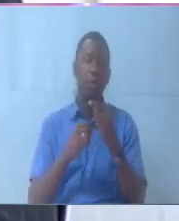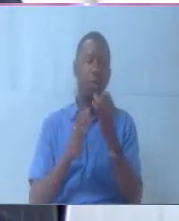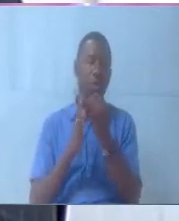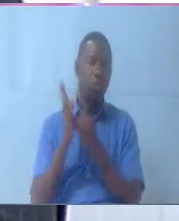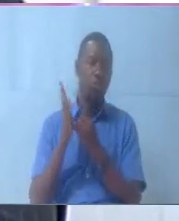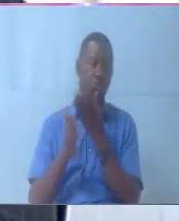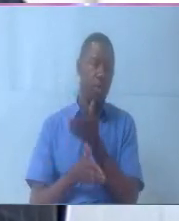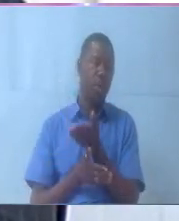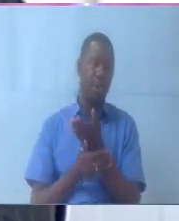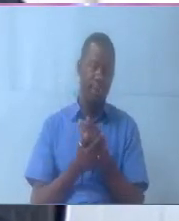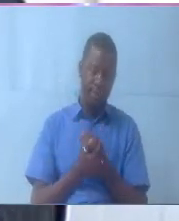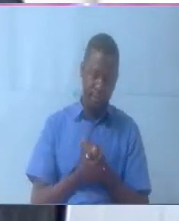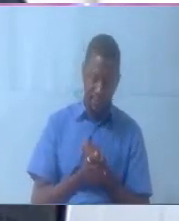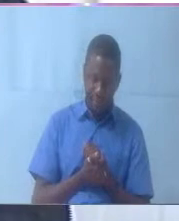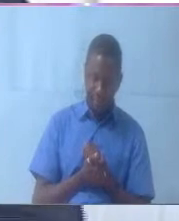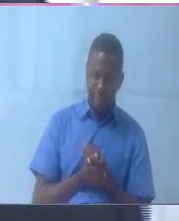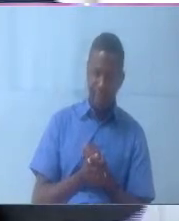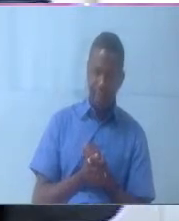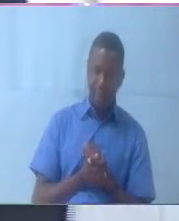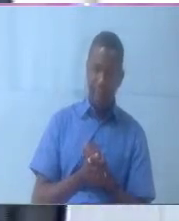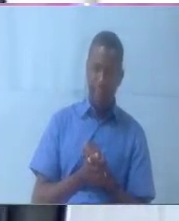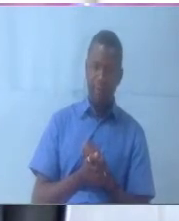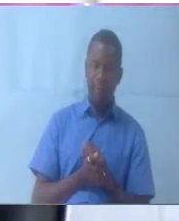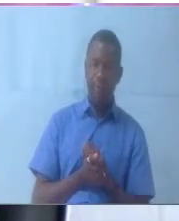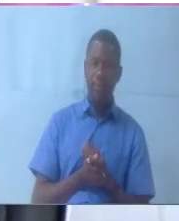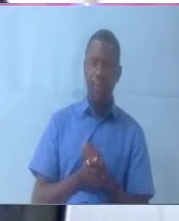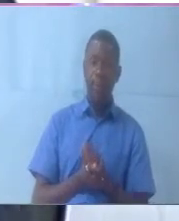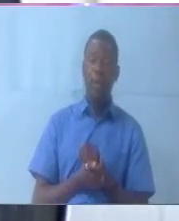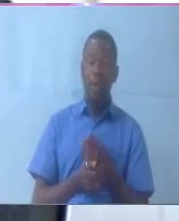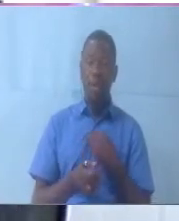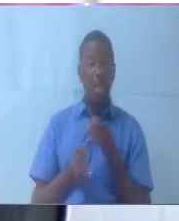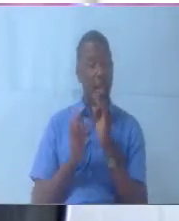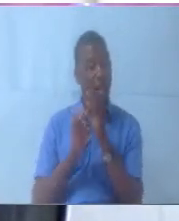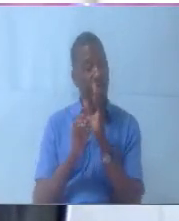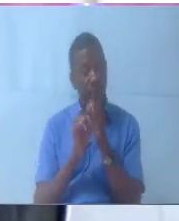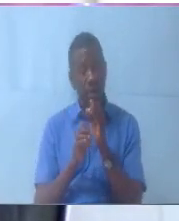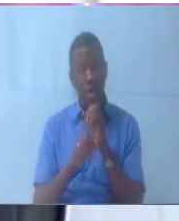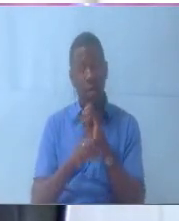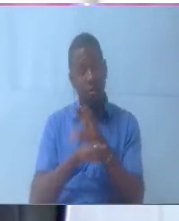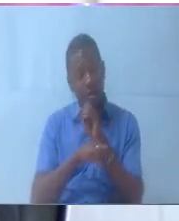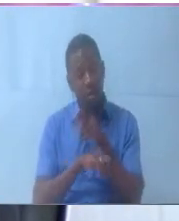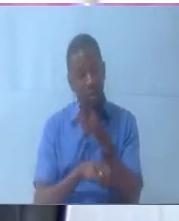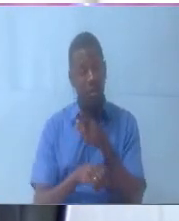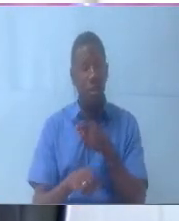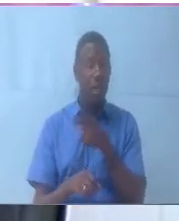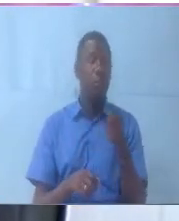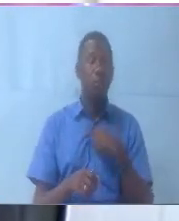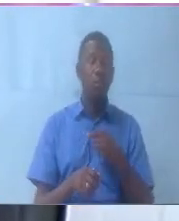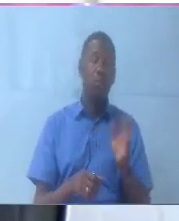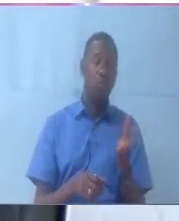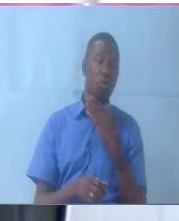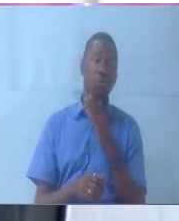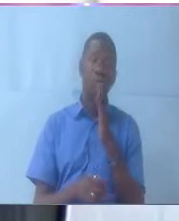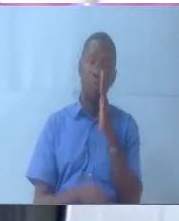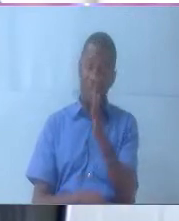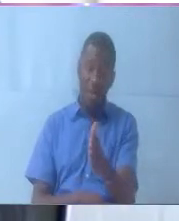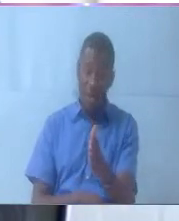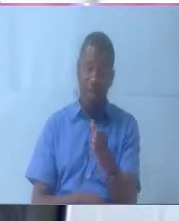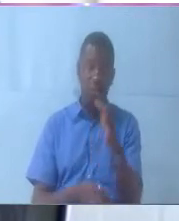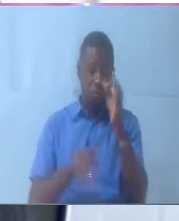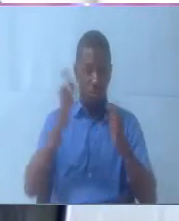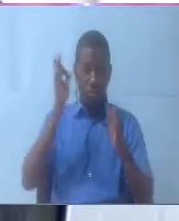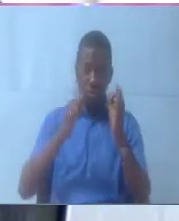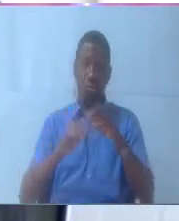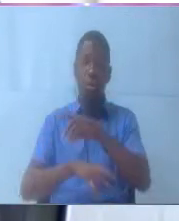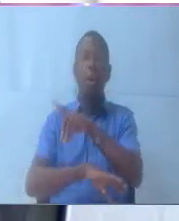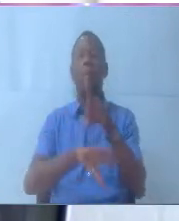And the parties have to go to the right courts. bitu menu ba kito nyi kono inyanta tala kiti bunda lela men ya